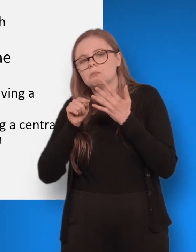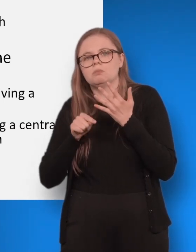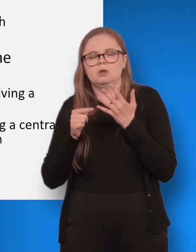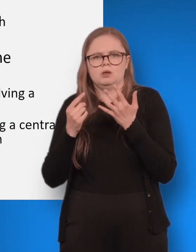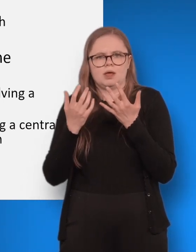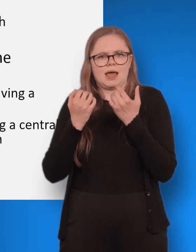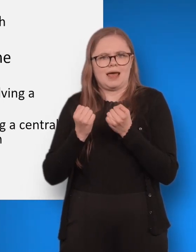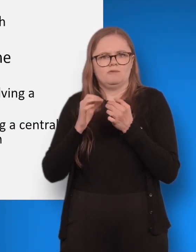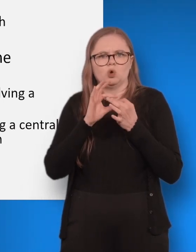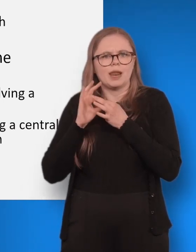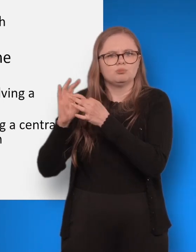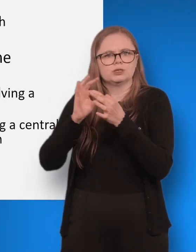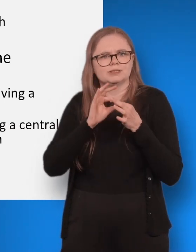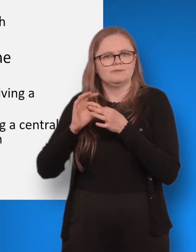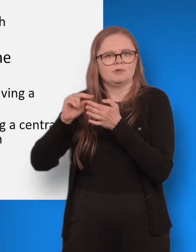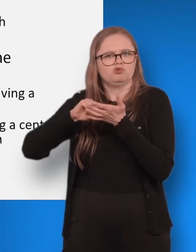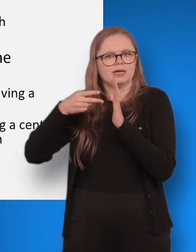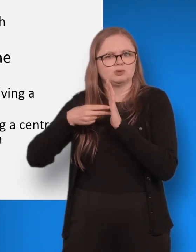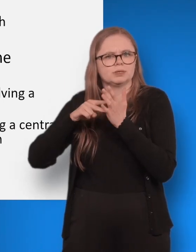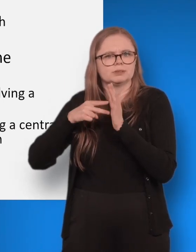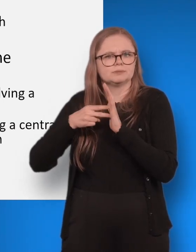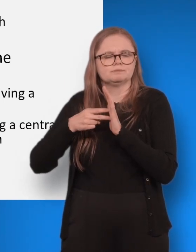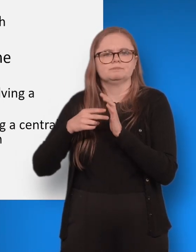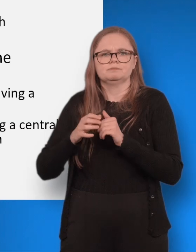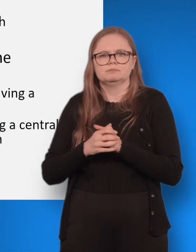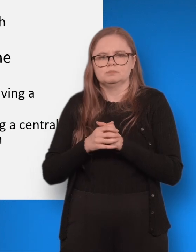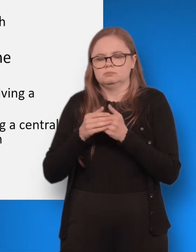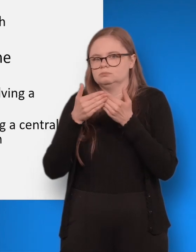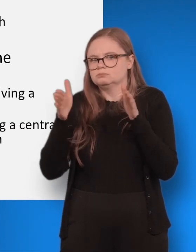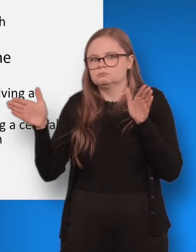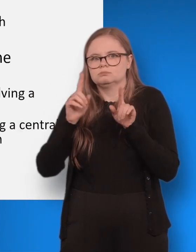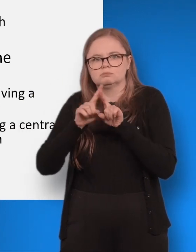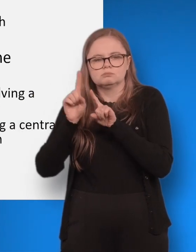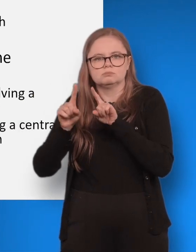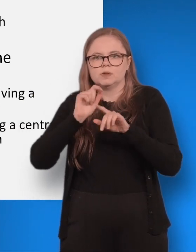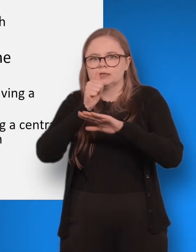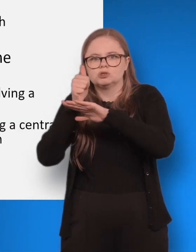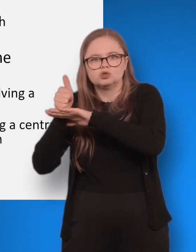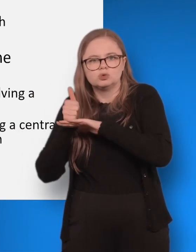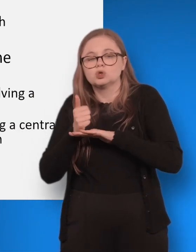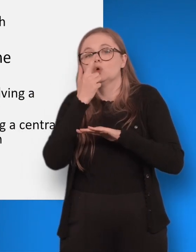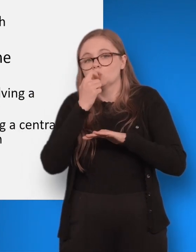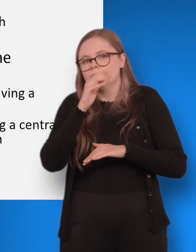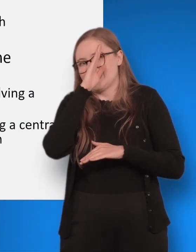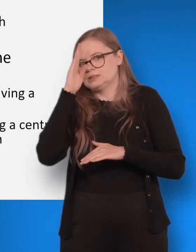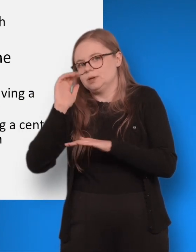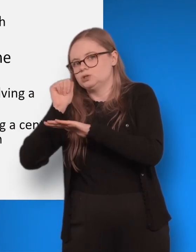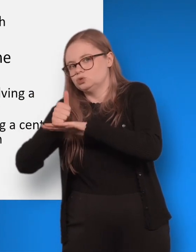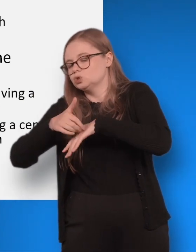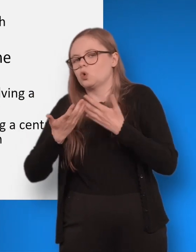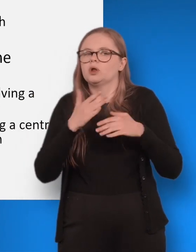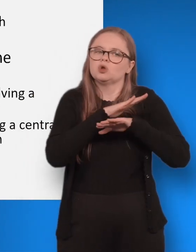collaborative arrangements that involved a wide range of institutions that could be academic or